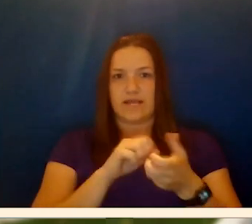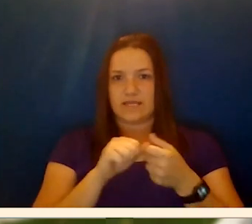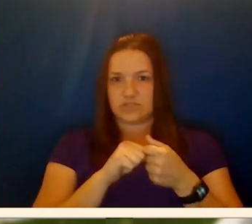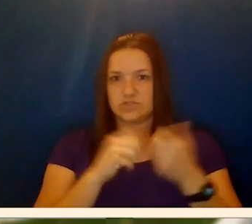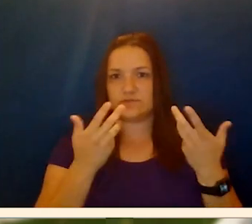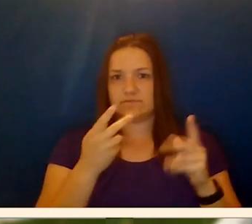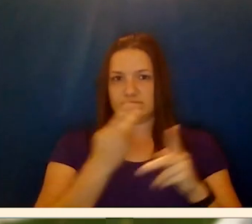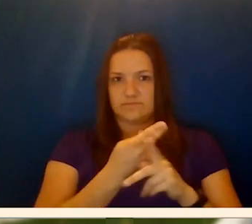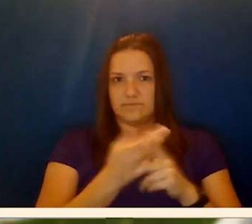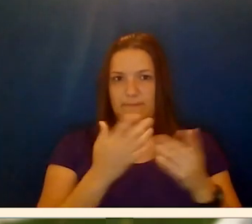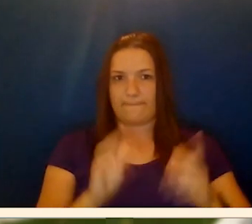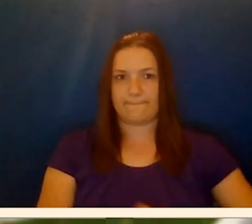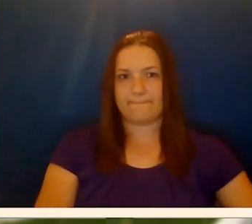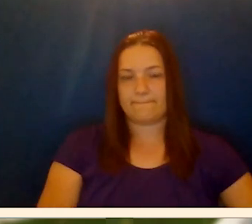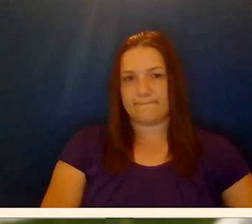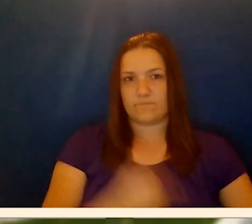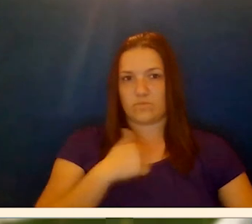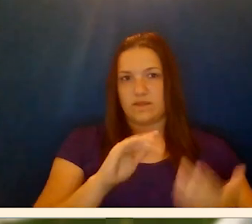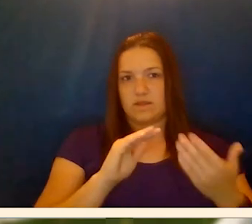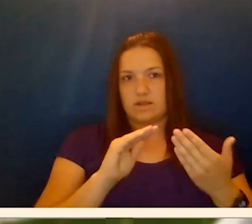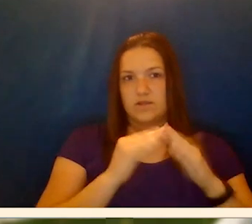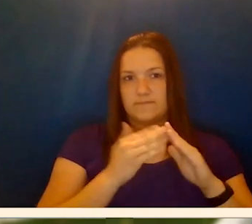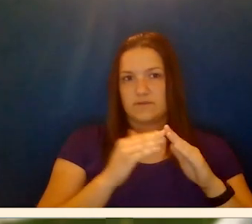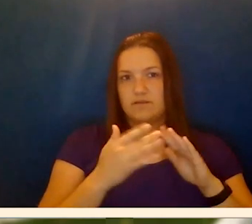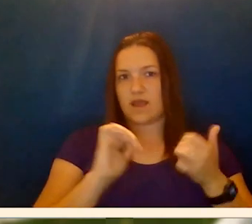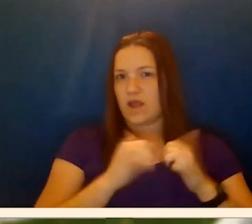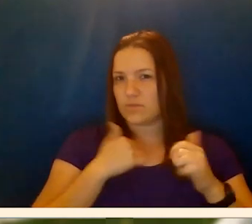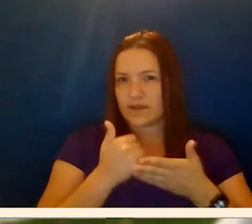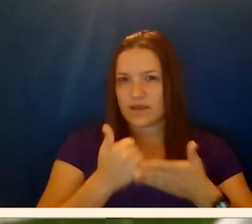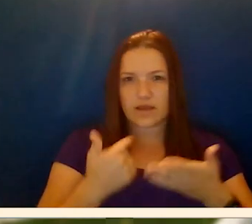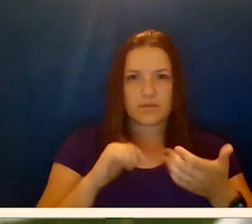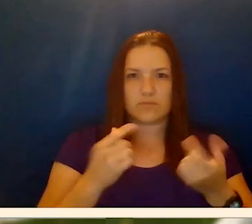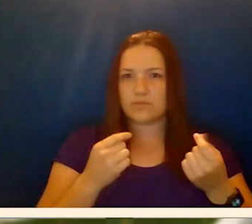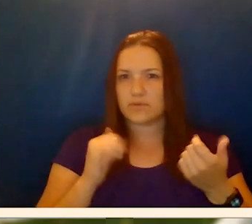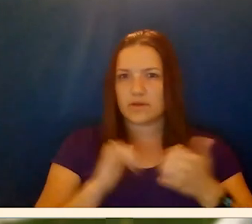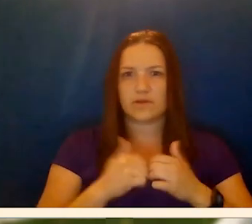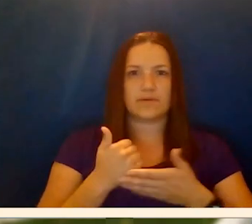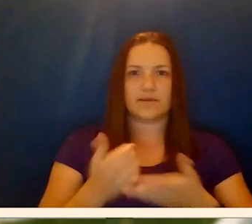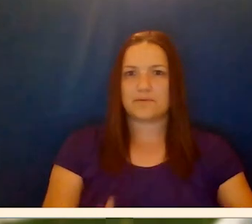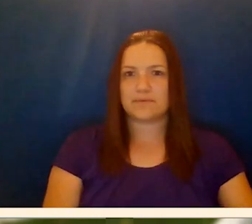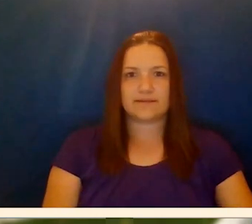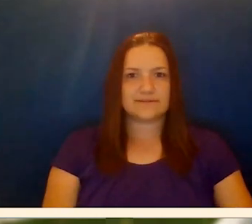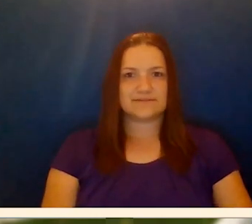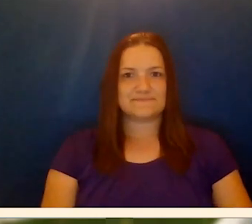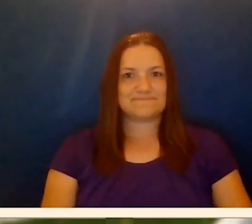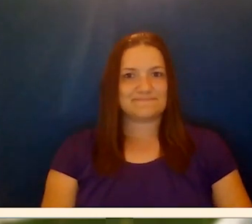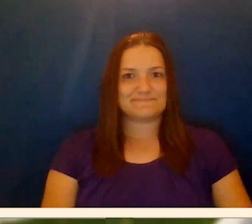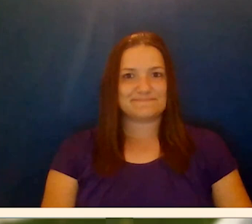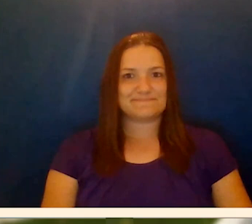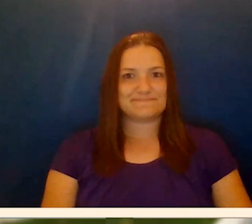ended. So we had community members reaching out saying, how can we help? How can we help? But it's kind of... Yeah,